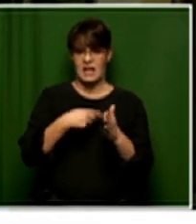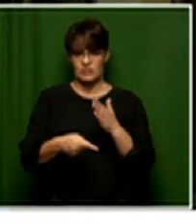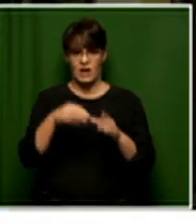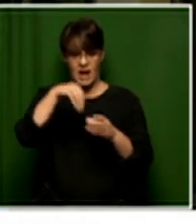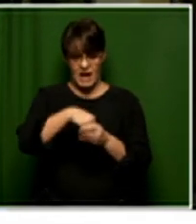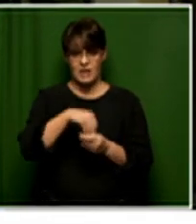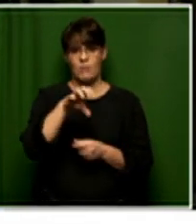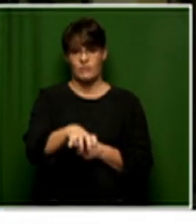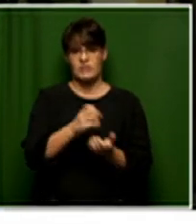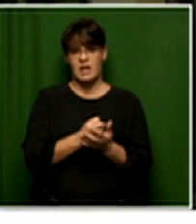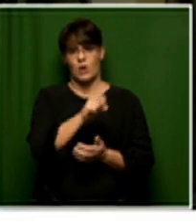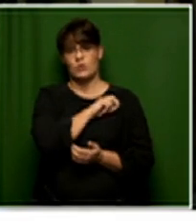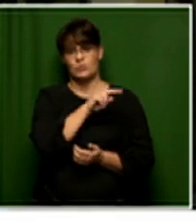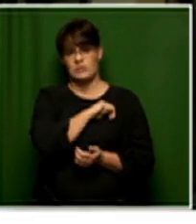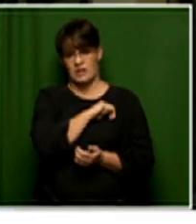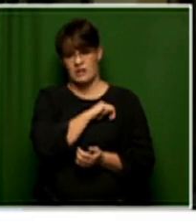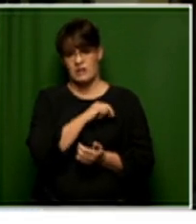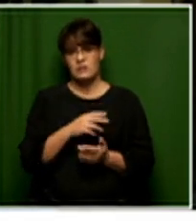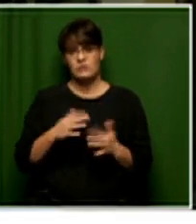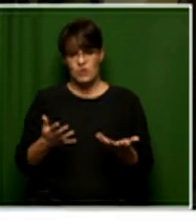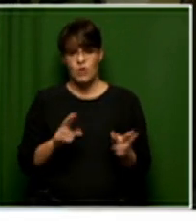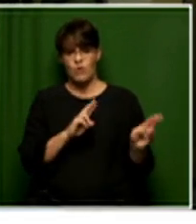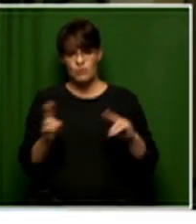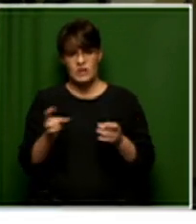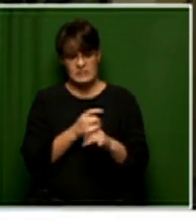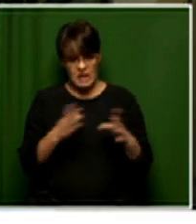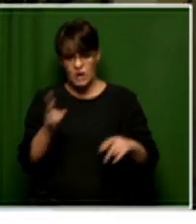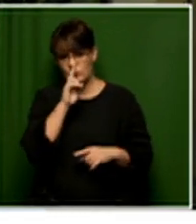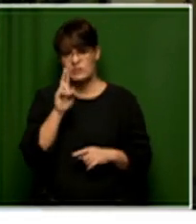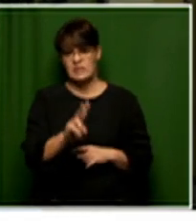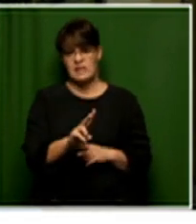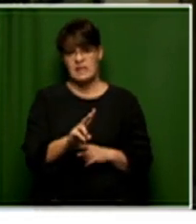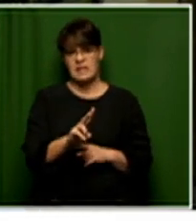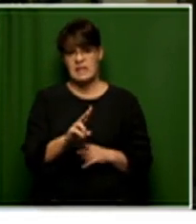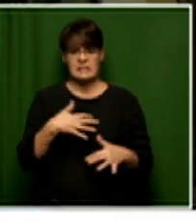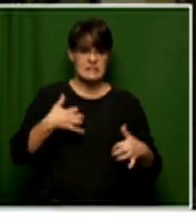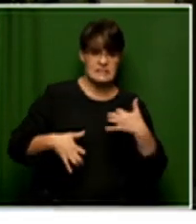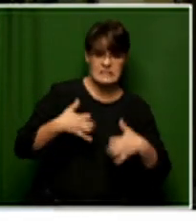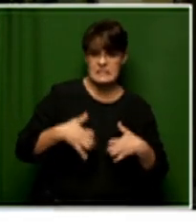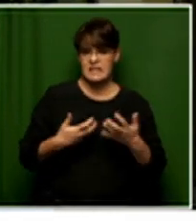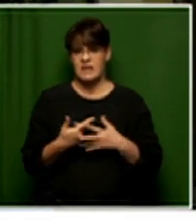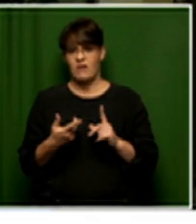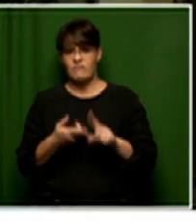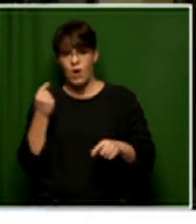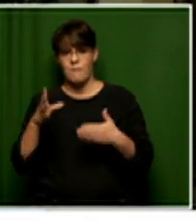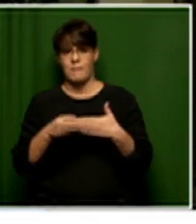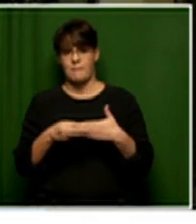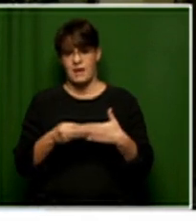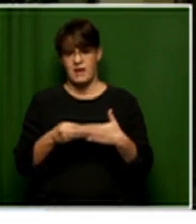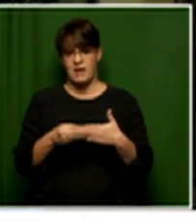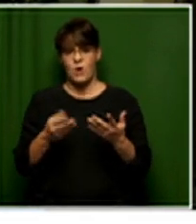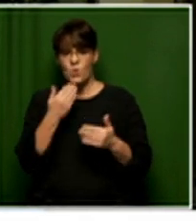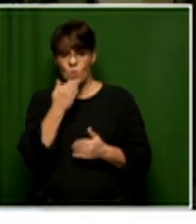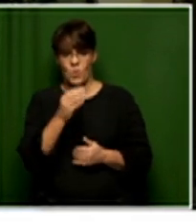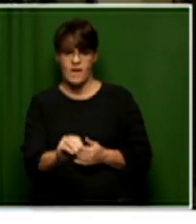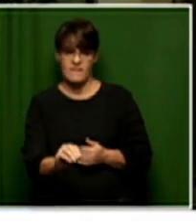the province of KwaZulu-Natal, and so we're already starting to see some of the anxiety from the members who are out